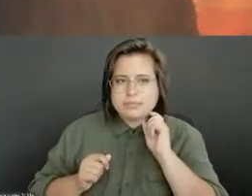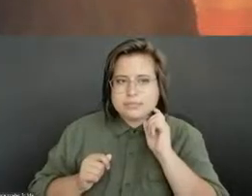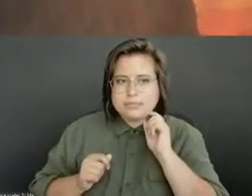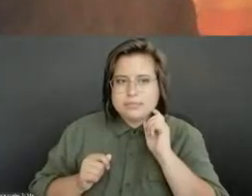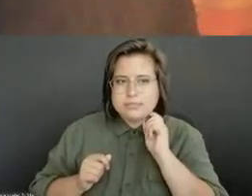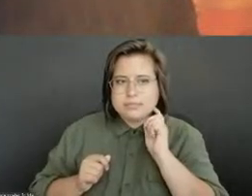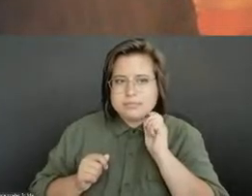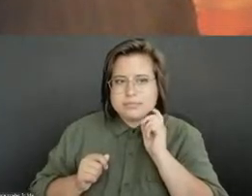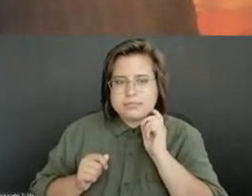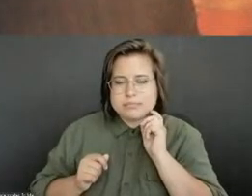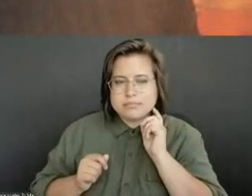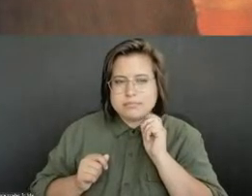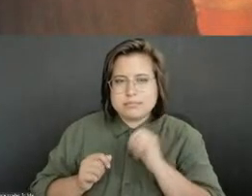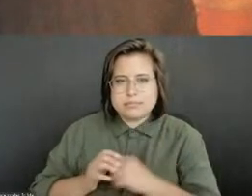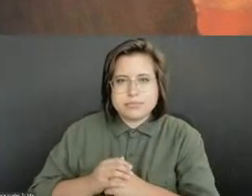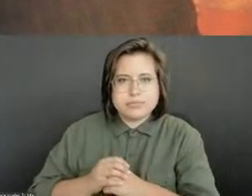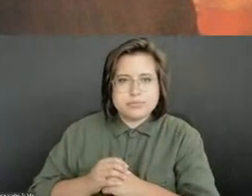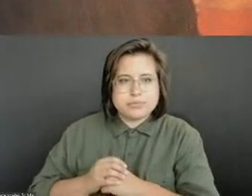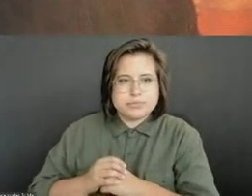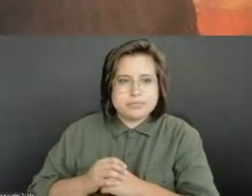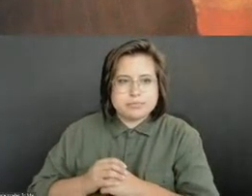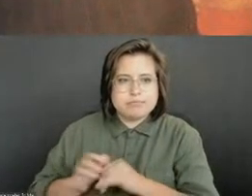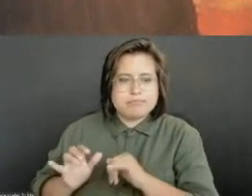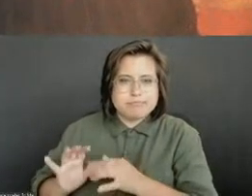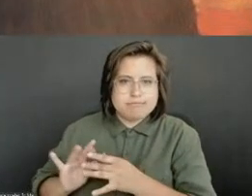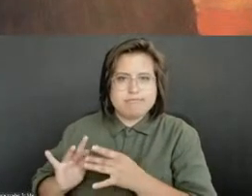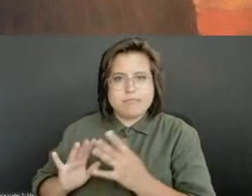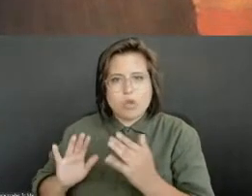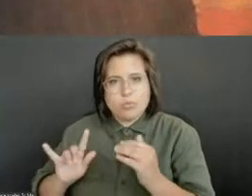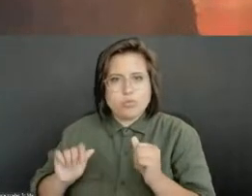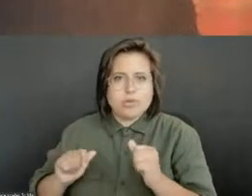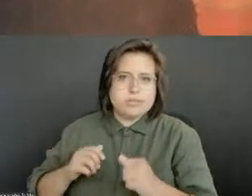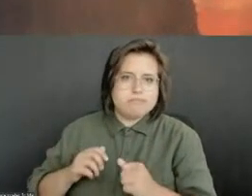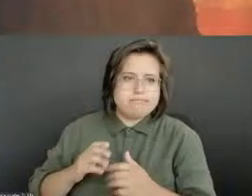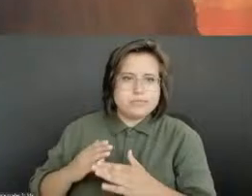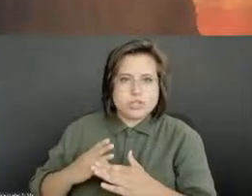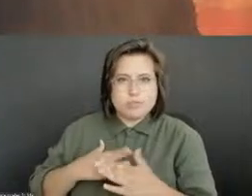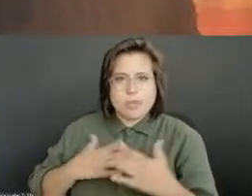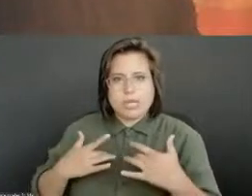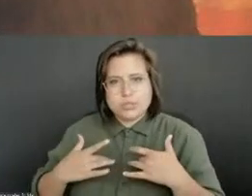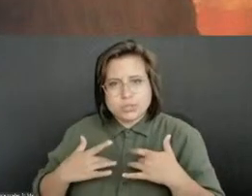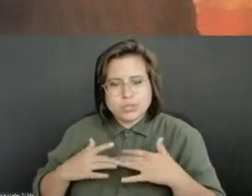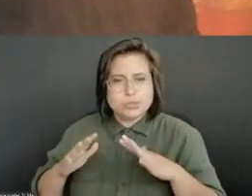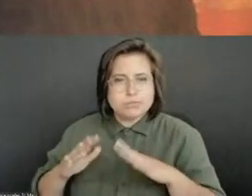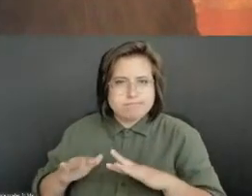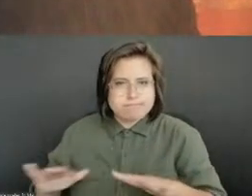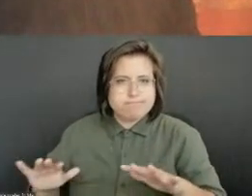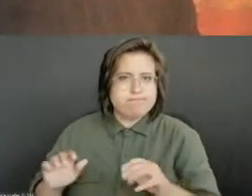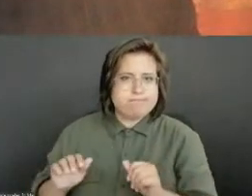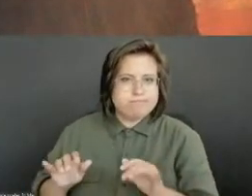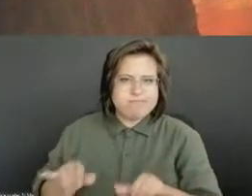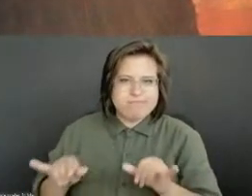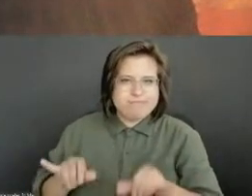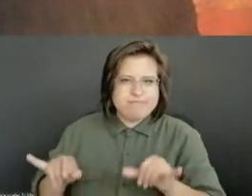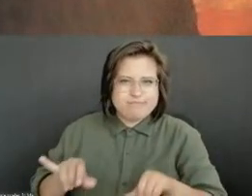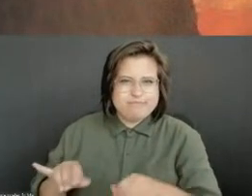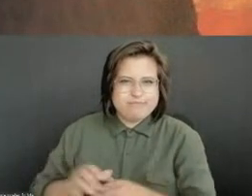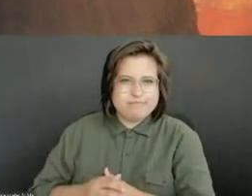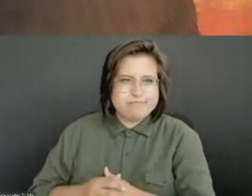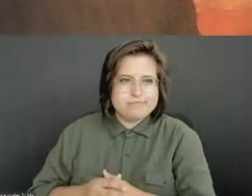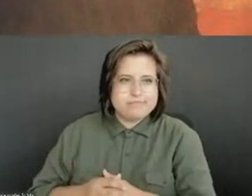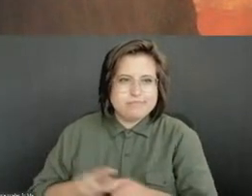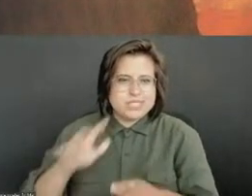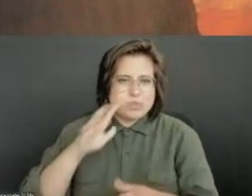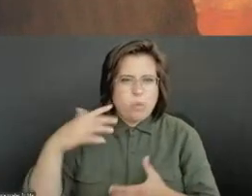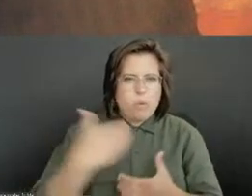concern that 30 million African Americans are not vaccinated. Let me just interrupt 1